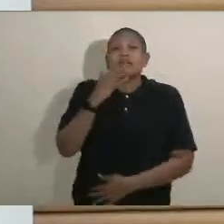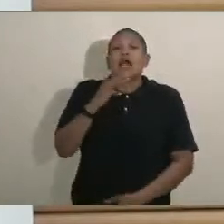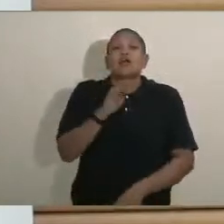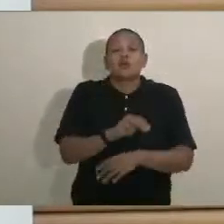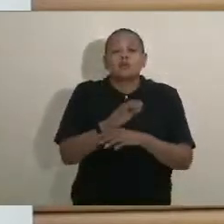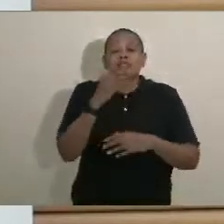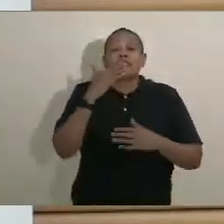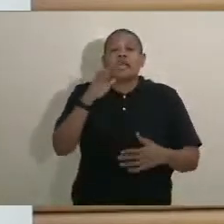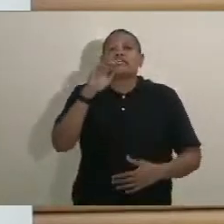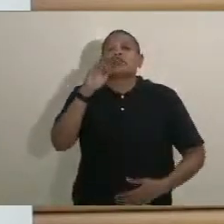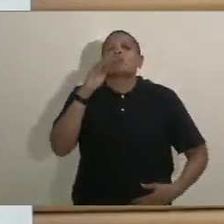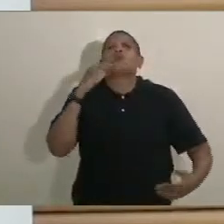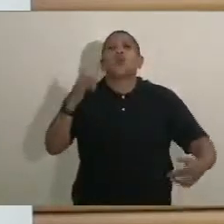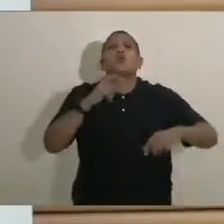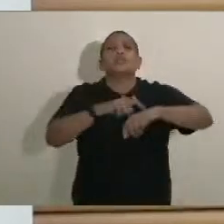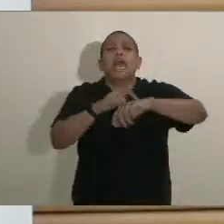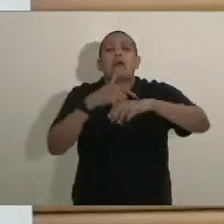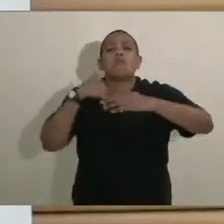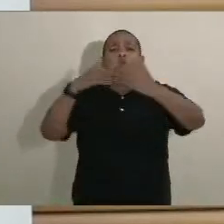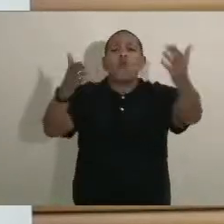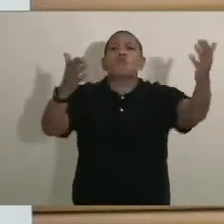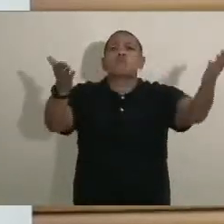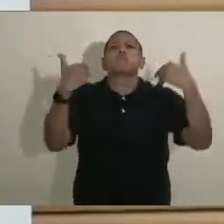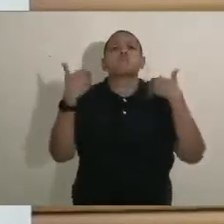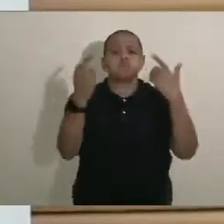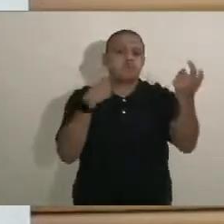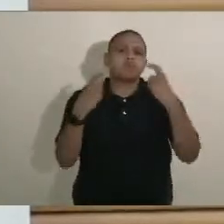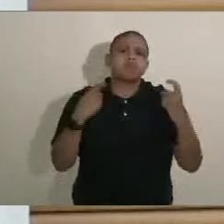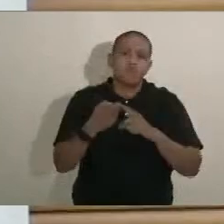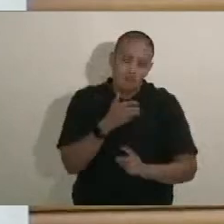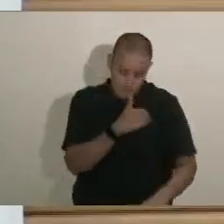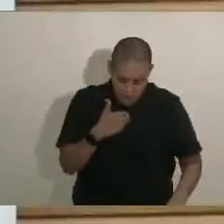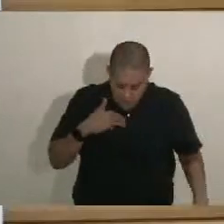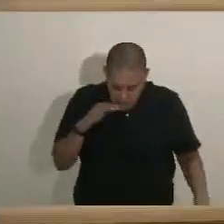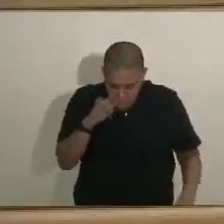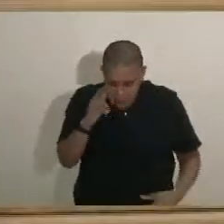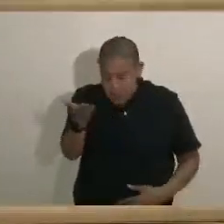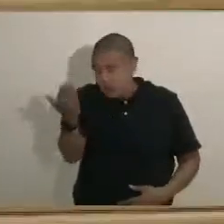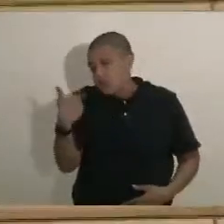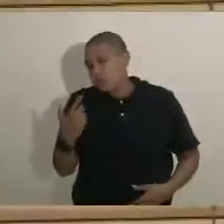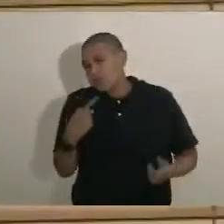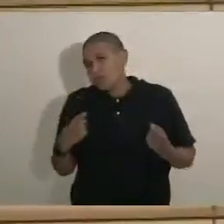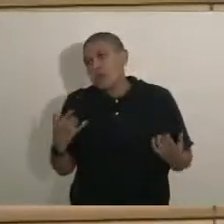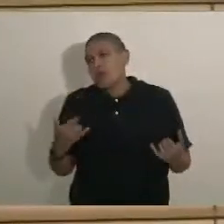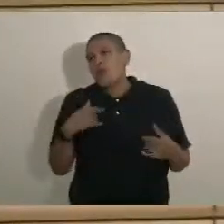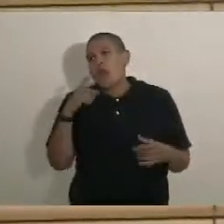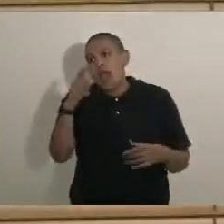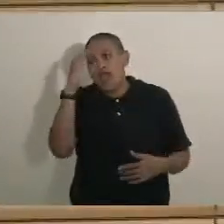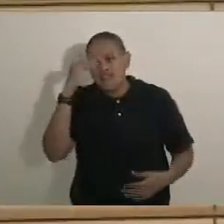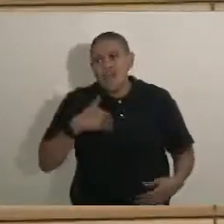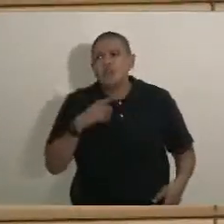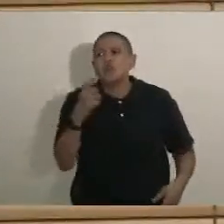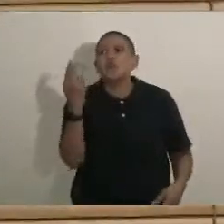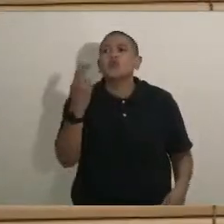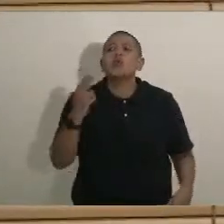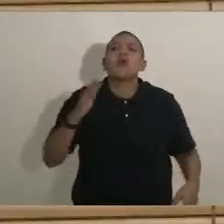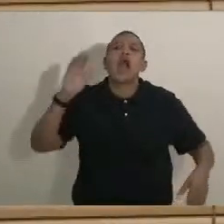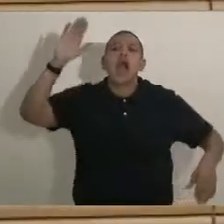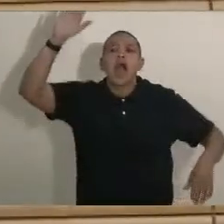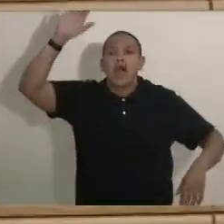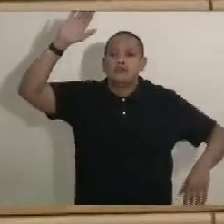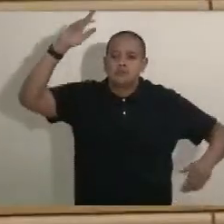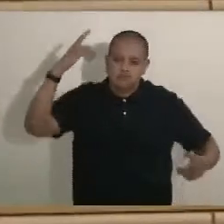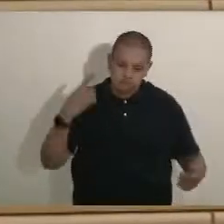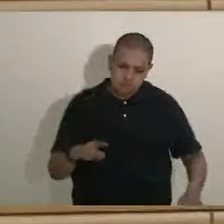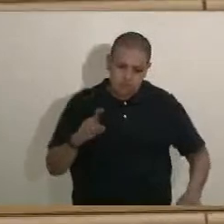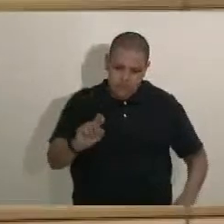At this point, we open the floor for questions from members of the media, and we invite you to use the raised hand feature in